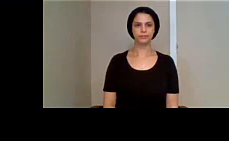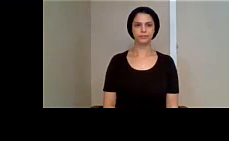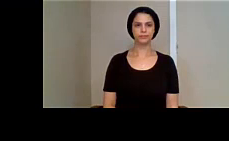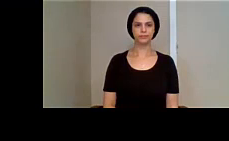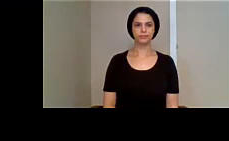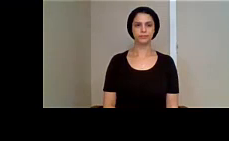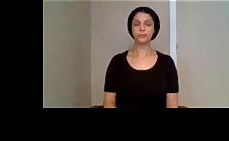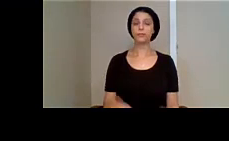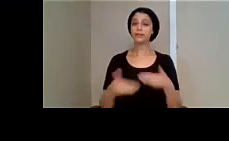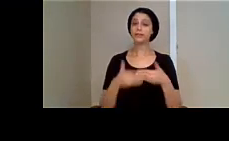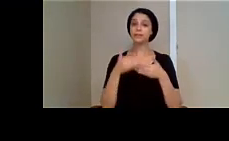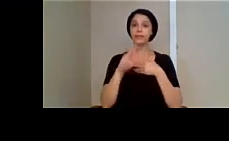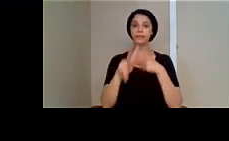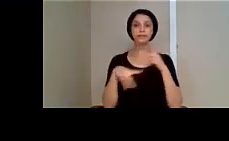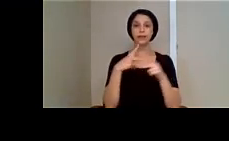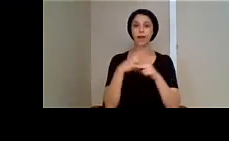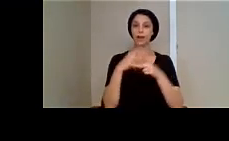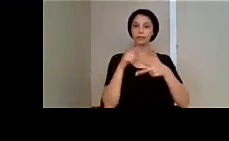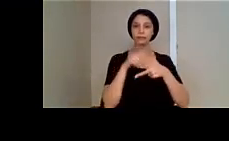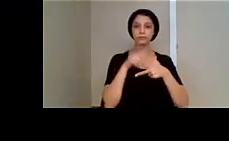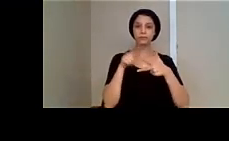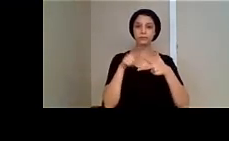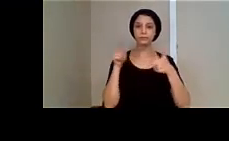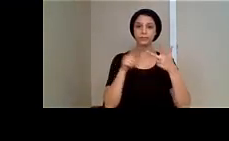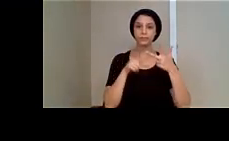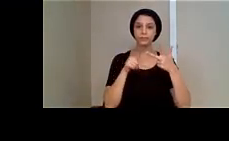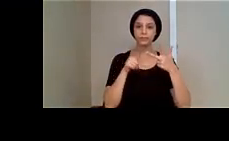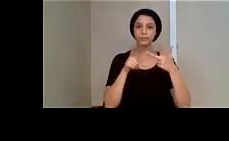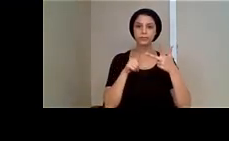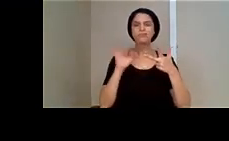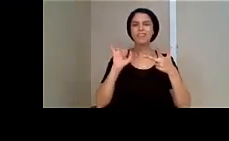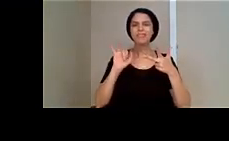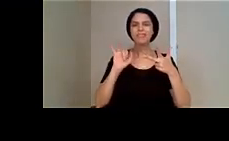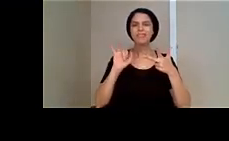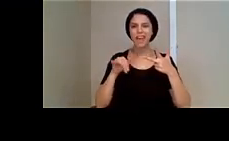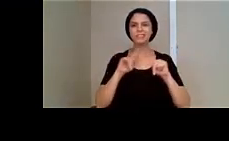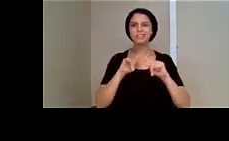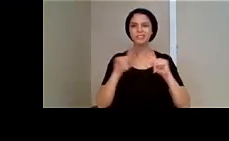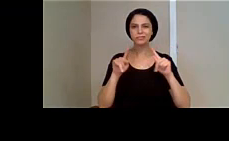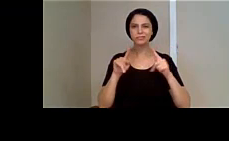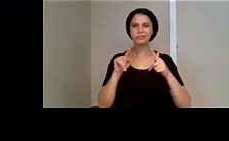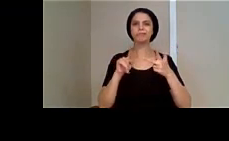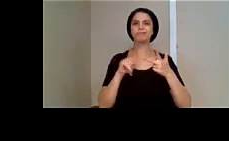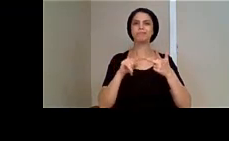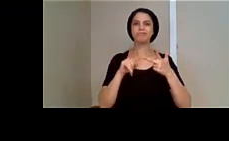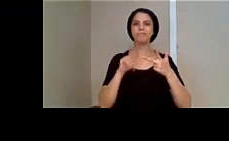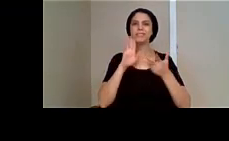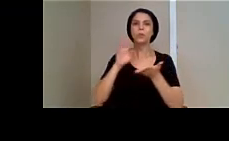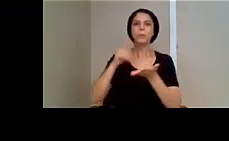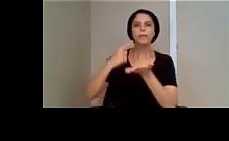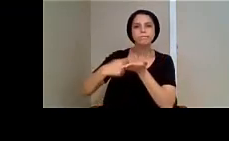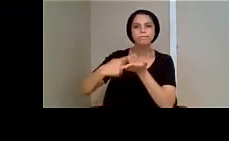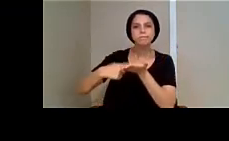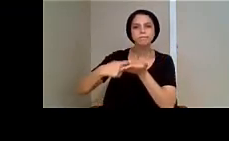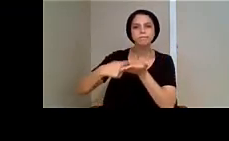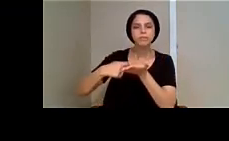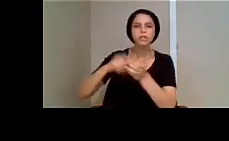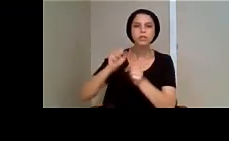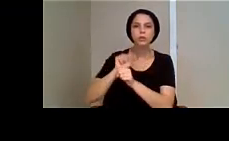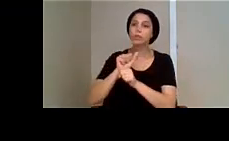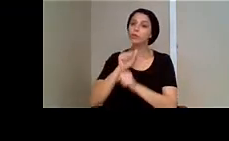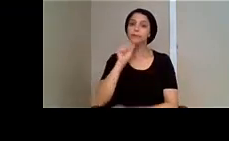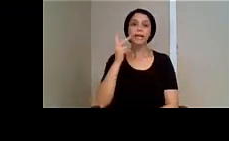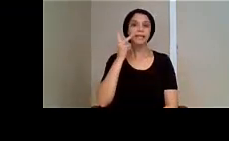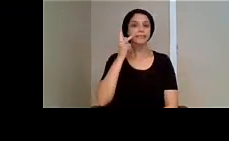This next type of assignment, this is a discussion assignment, and this is a little different. This is one where you won't see the blue submit button, and it looks a little